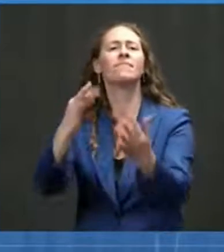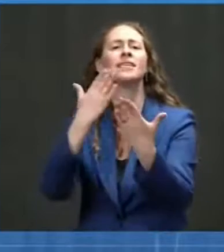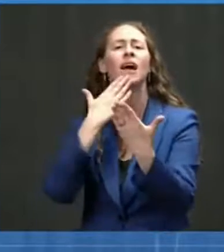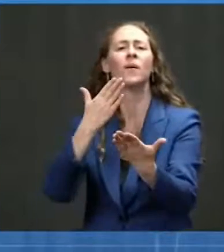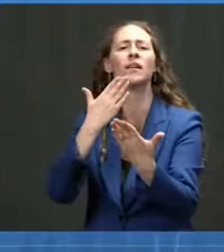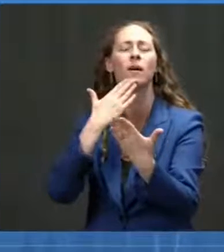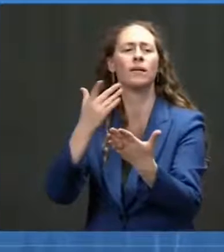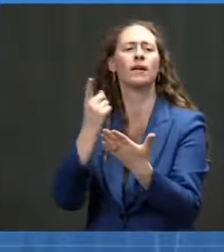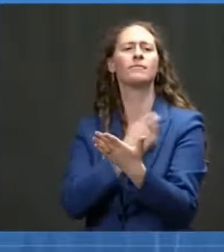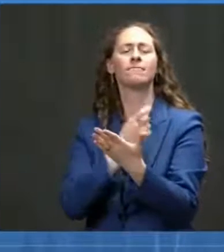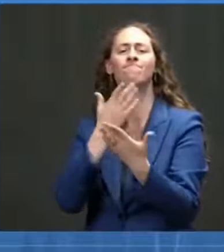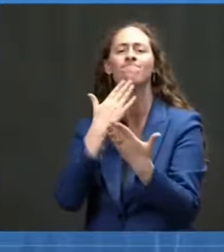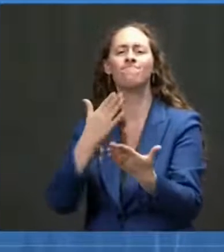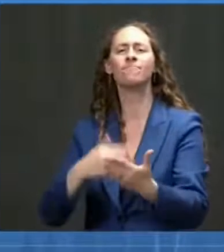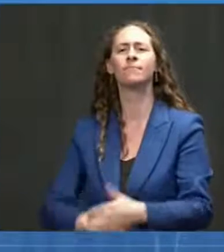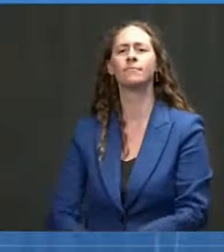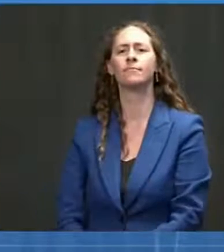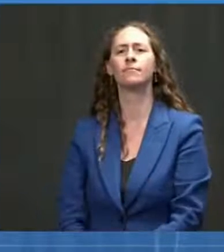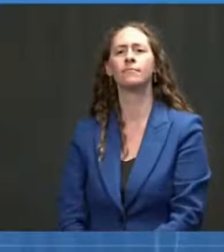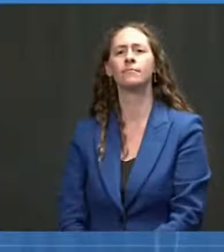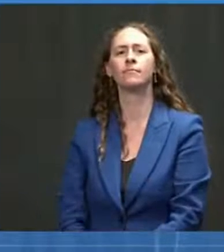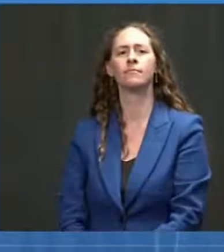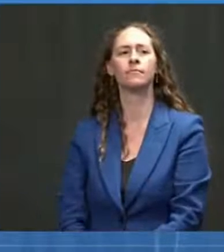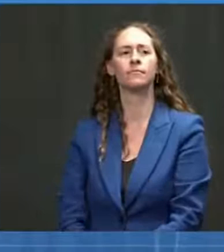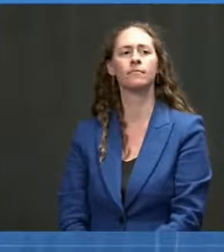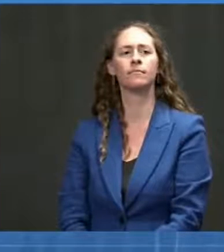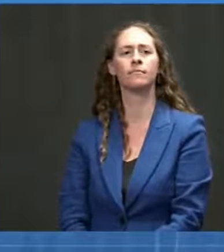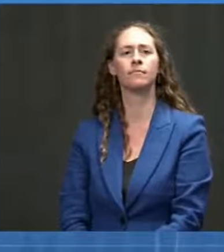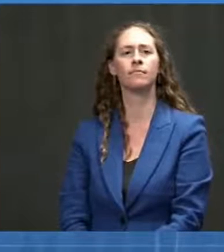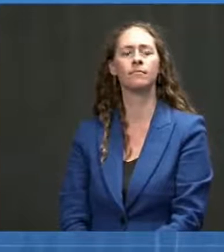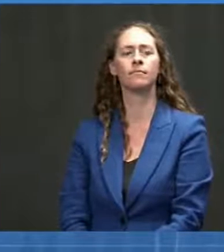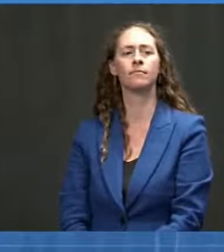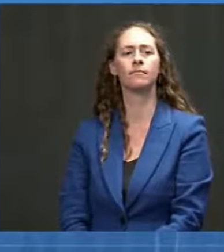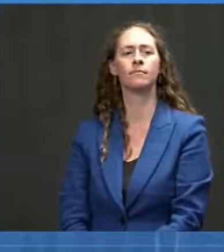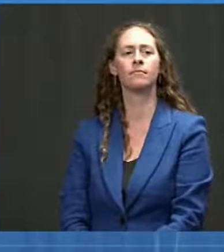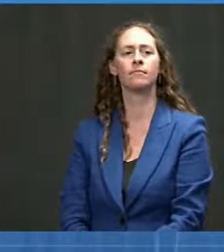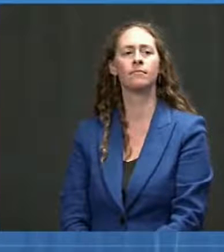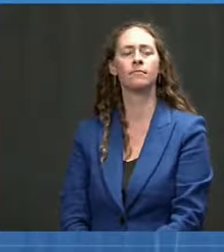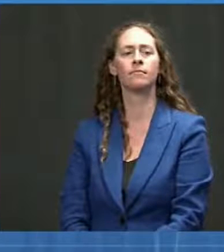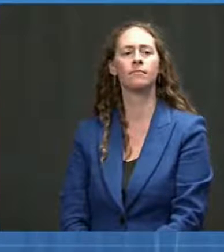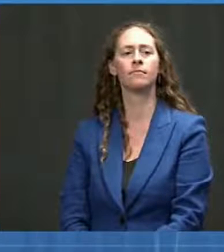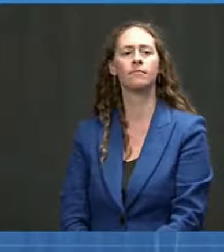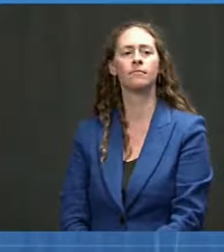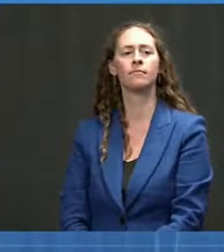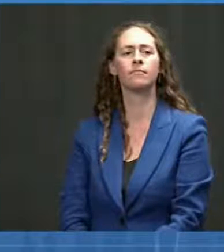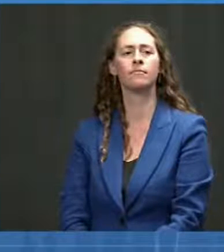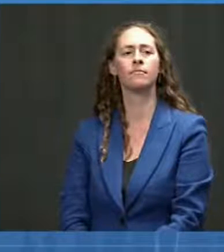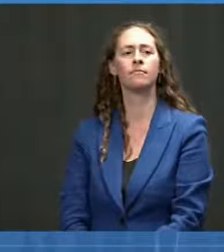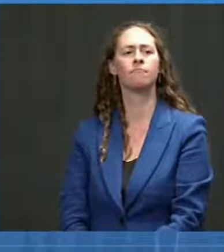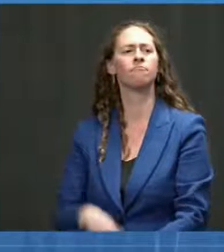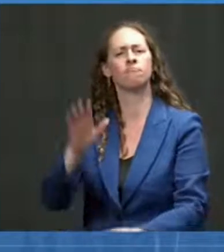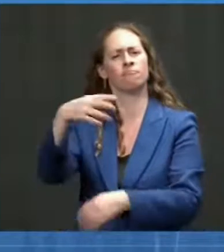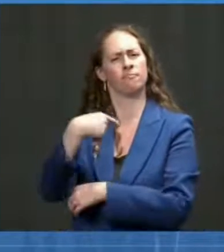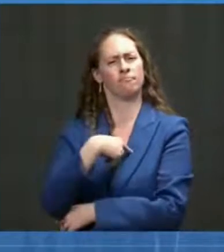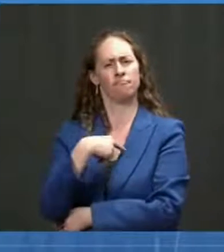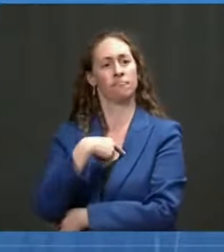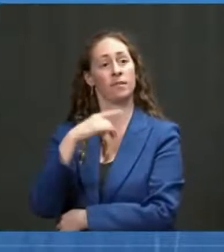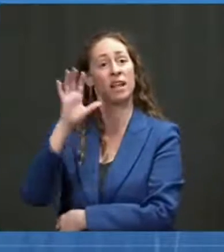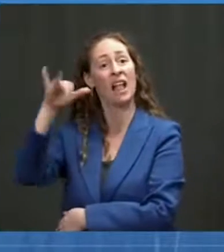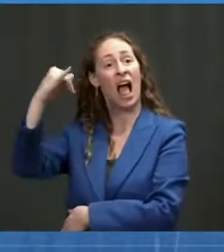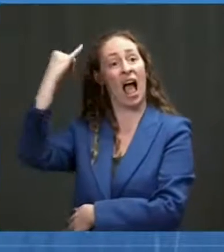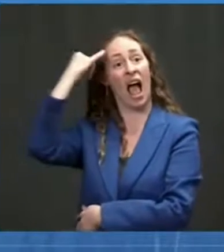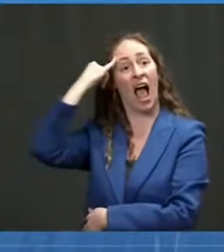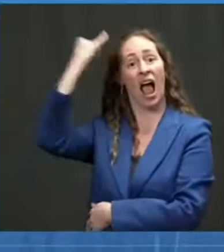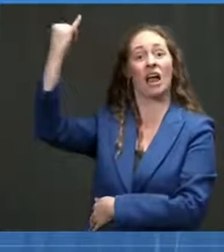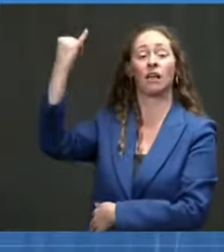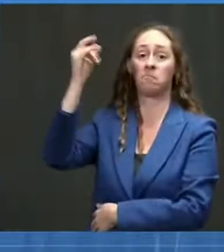it. Look, I do not accept the idea that we have to choose between America and the world. We clearly see our responsibility